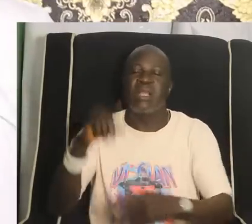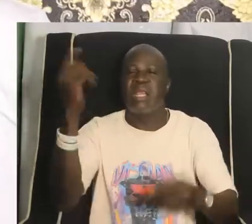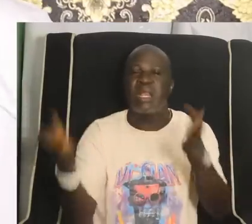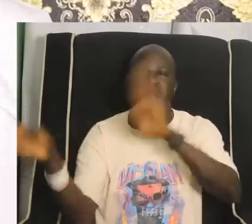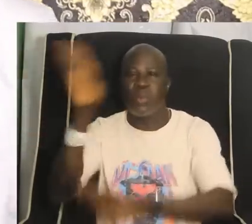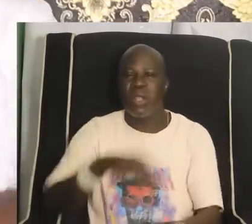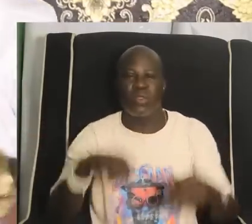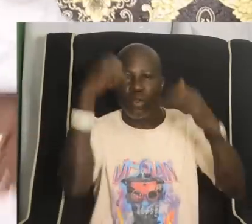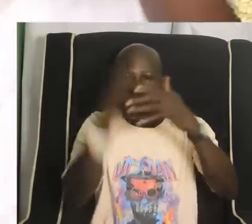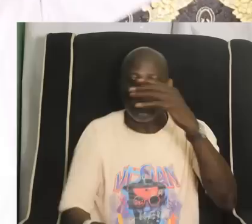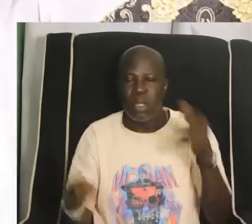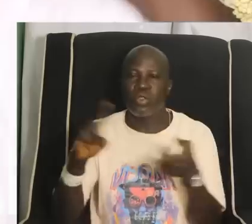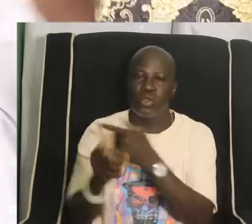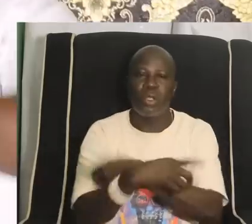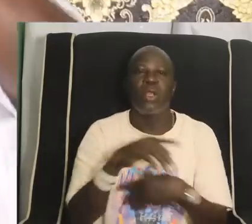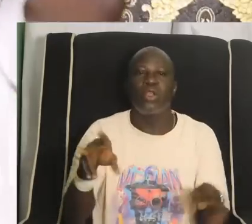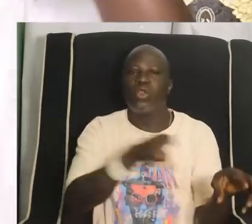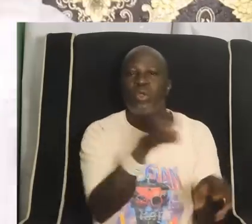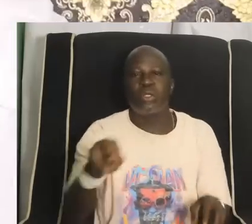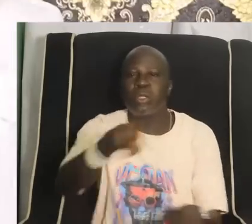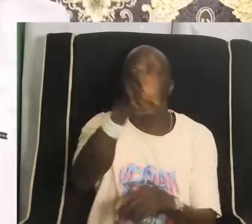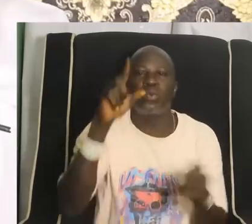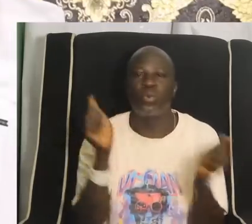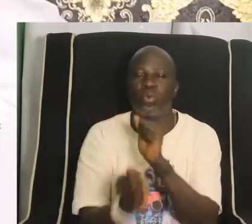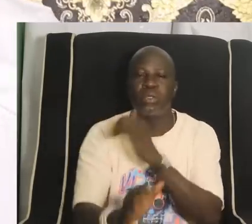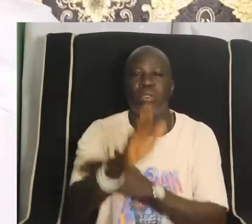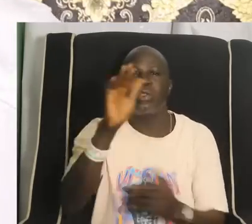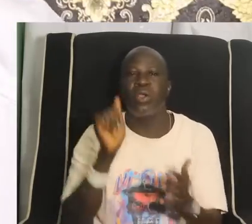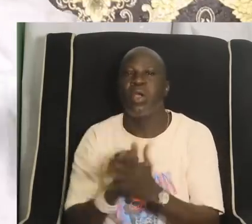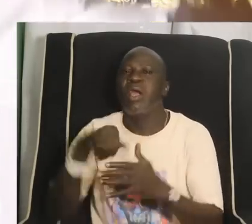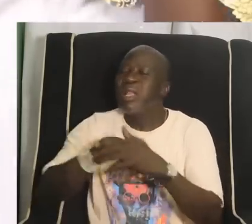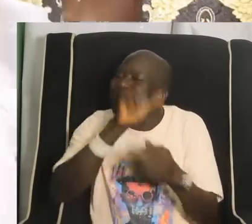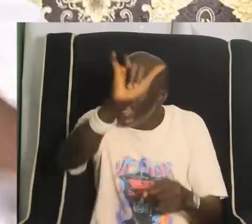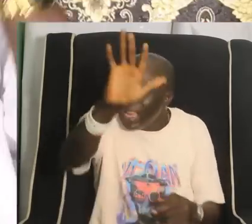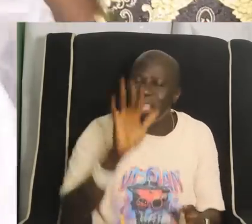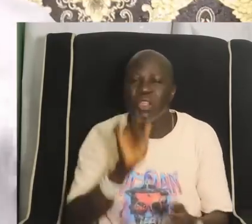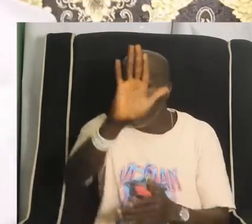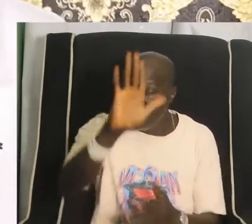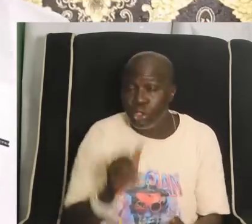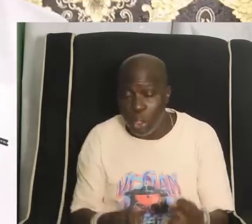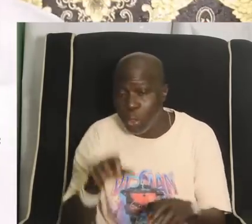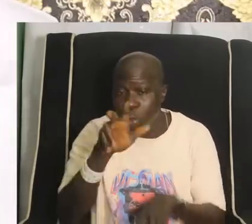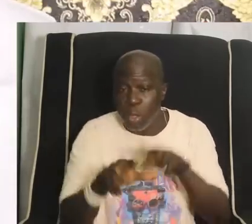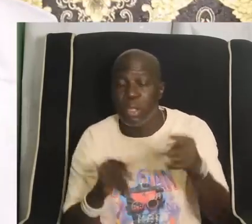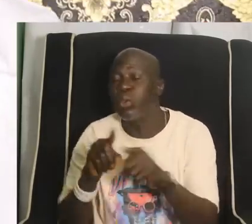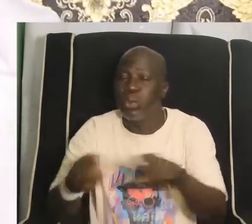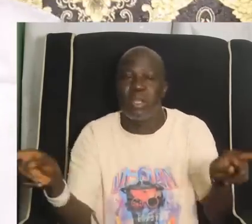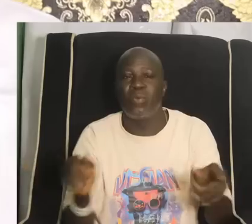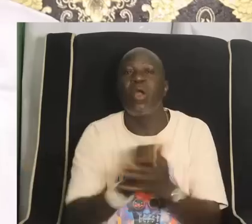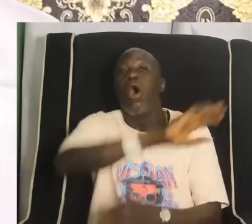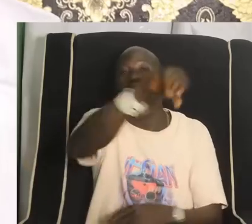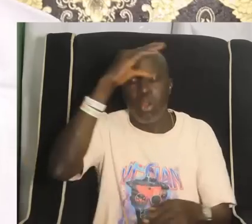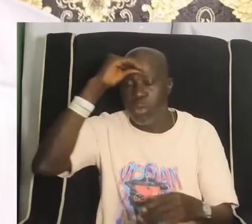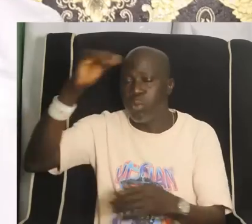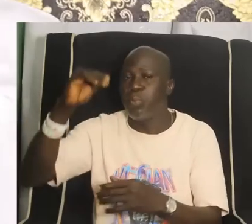That battle will conquer today. You will not journey with God. Your walking with God will be